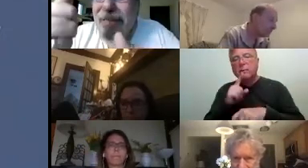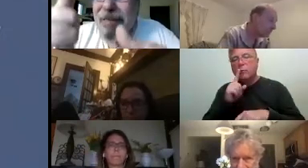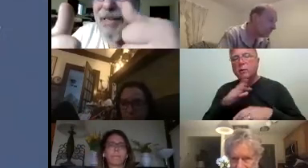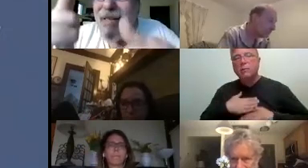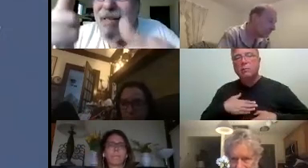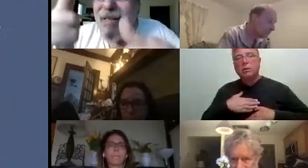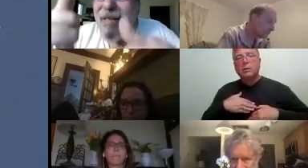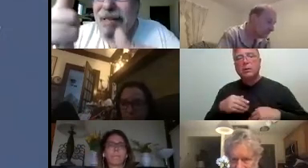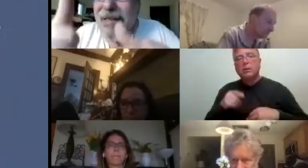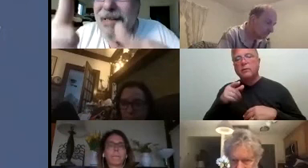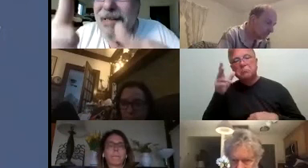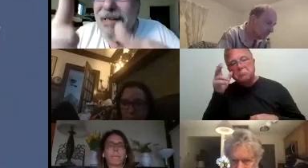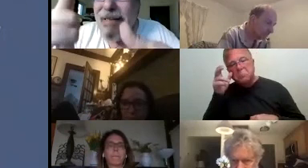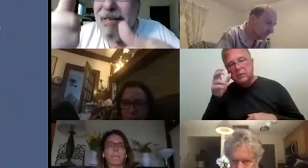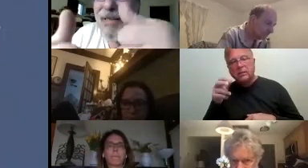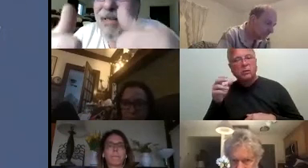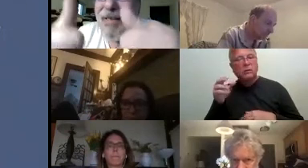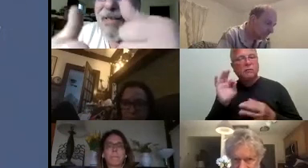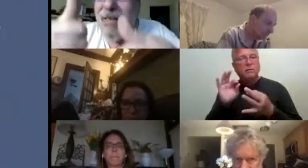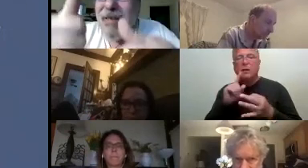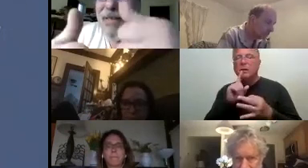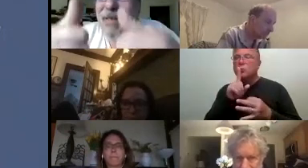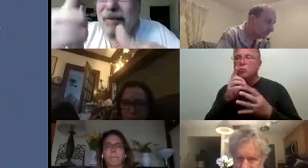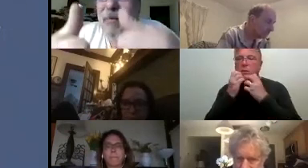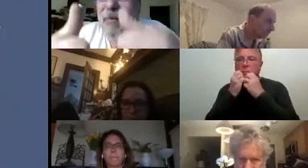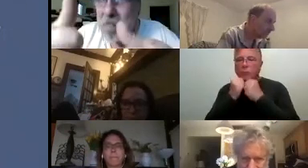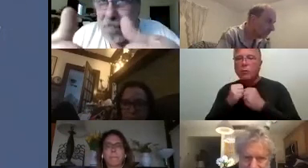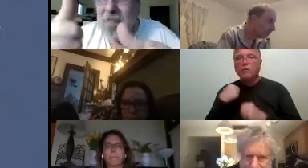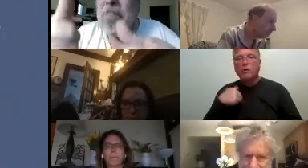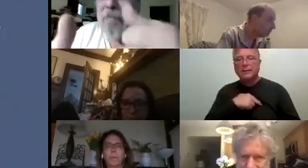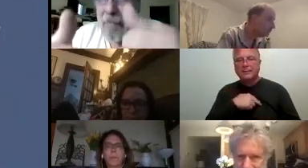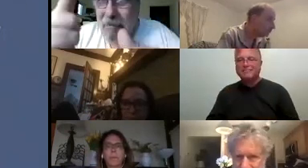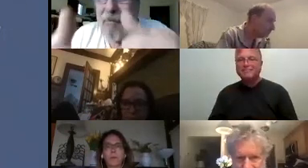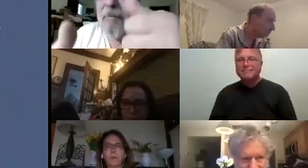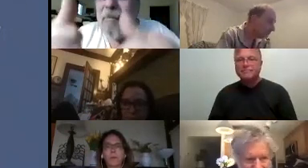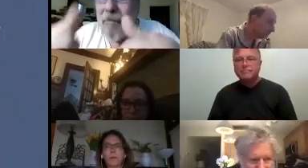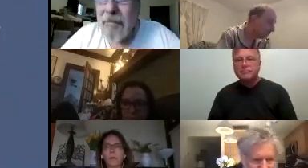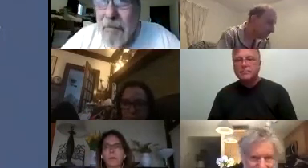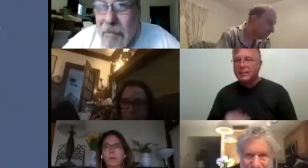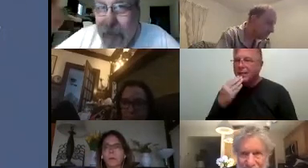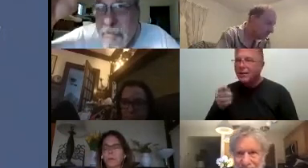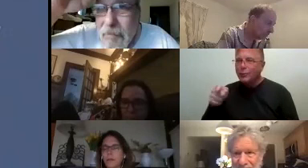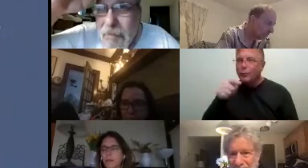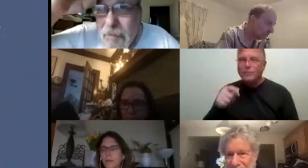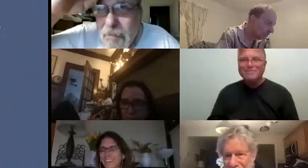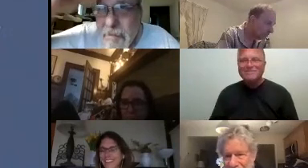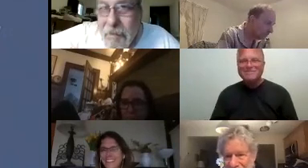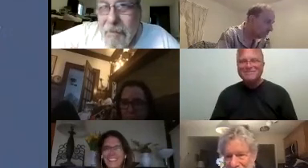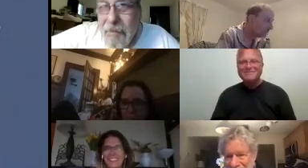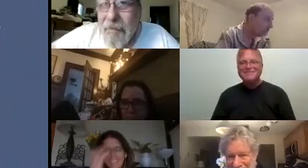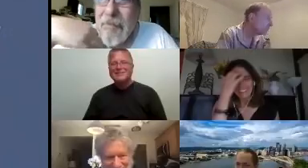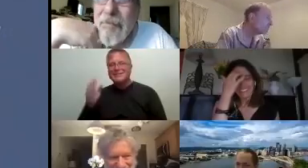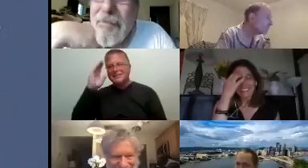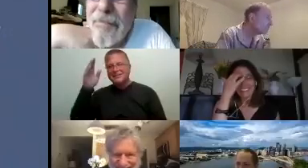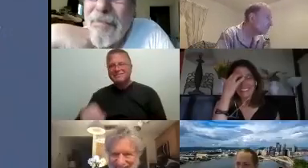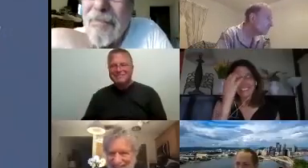and listening to your feedback. That's really important for us. Thank you all. Thanks, Jacobo. Nice to